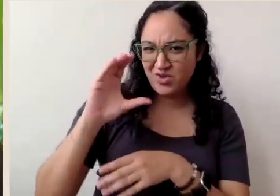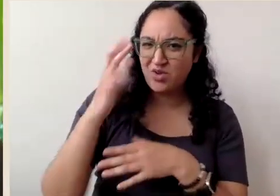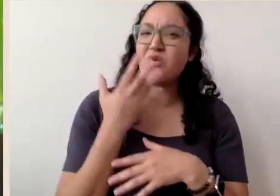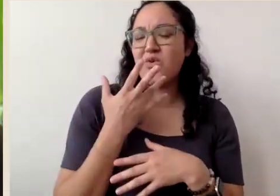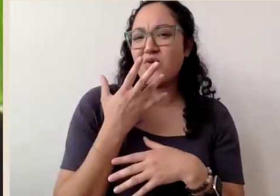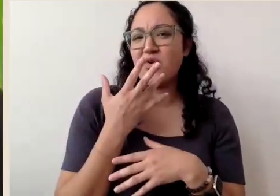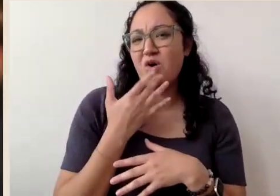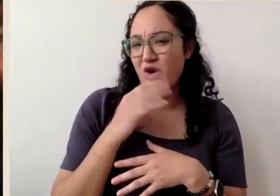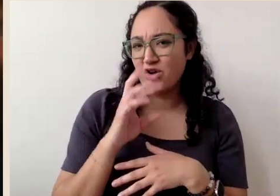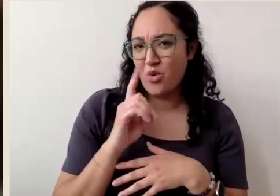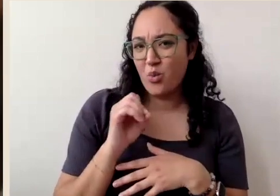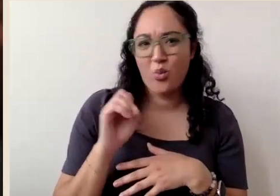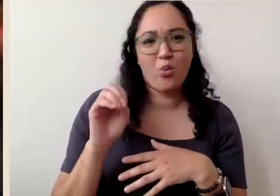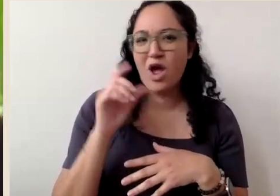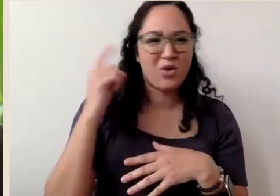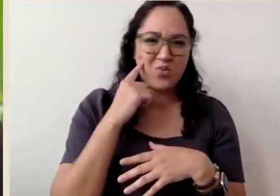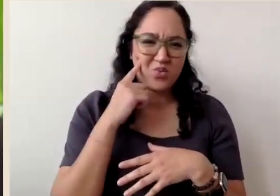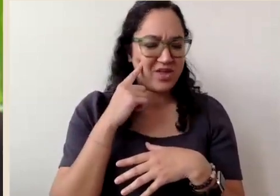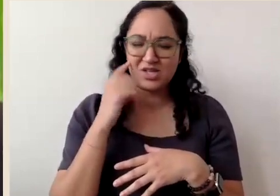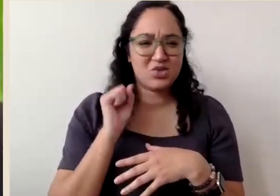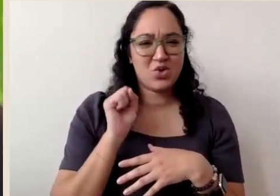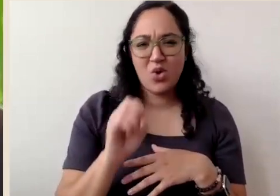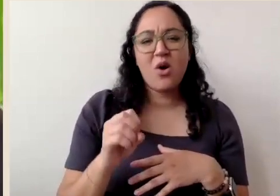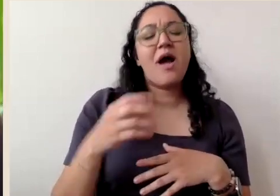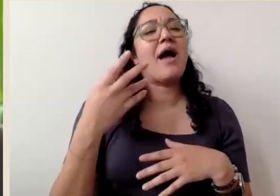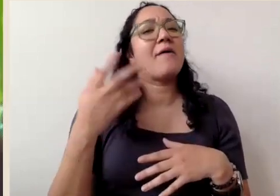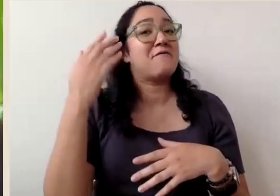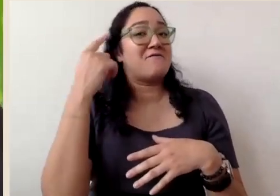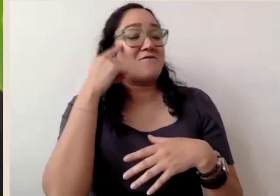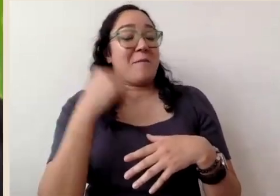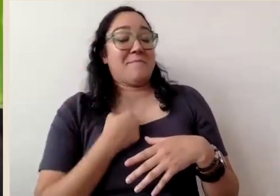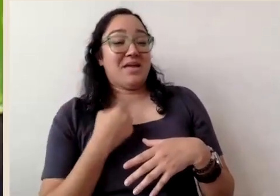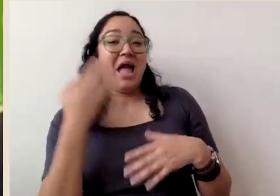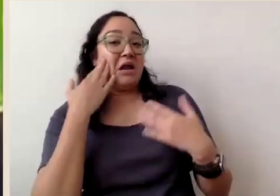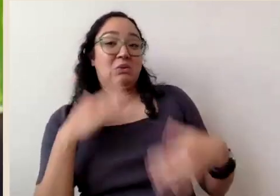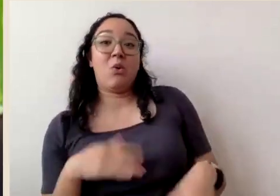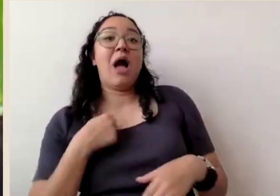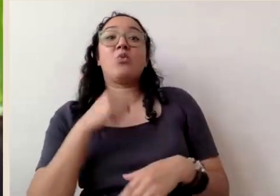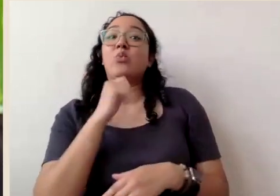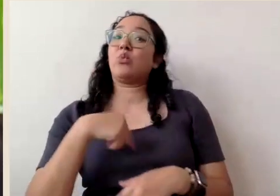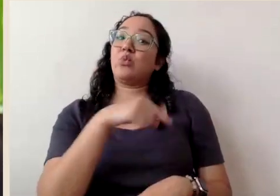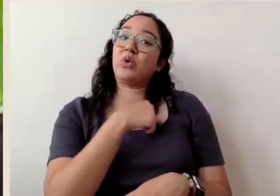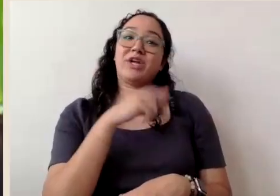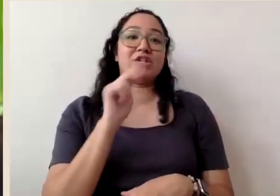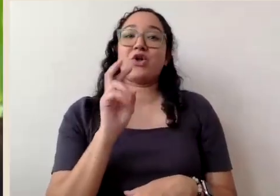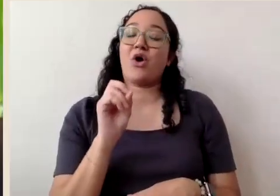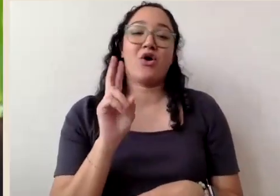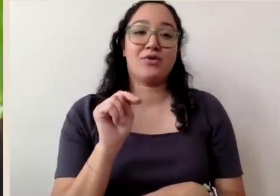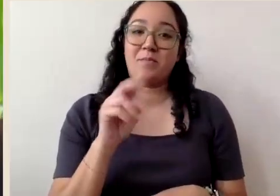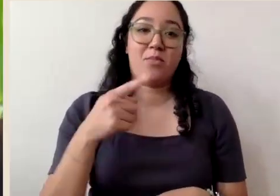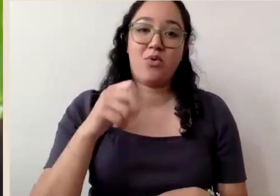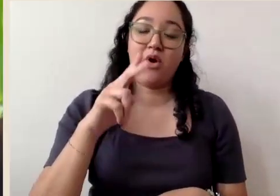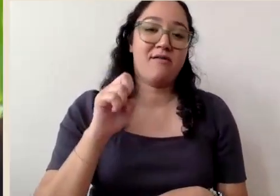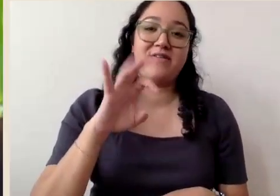So I'm not sure. And again, in terms of, to my knowledge, in terms of nonprofit organization, we're the only nonprofit that trains high school students to become